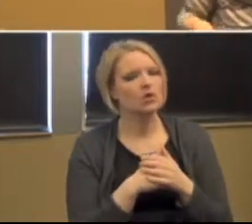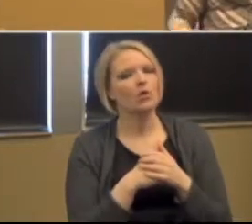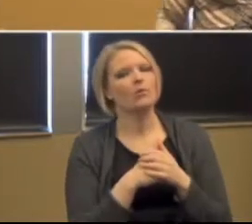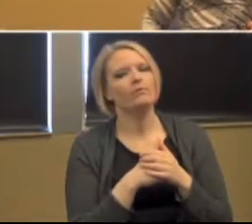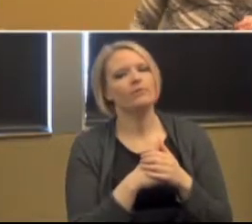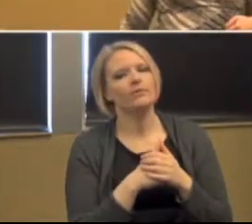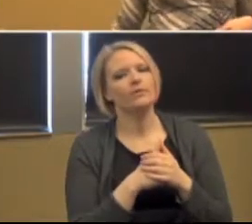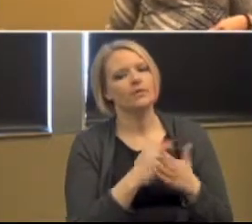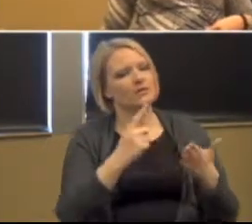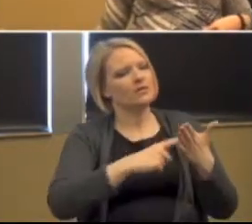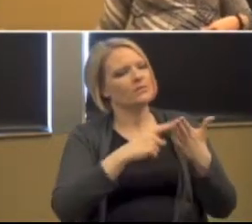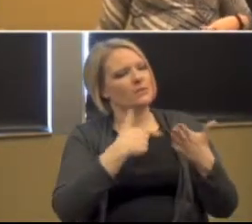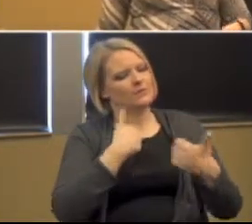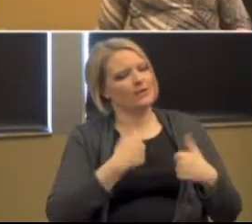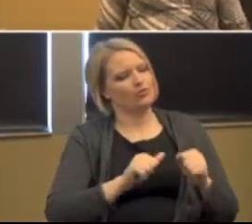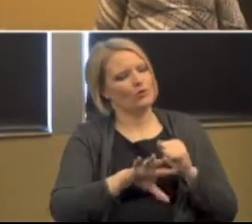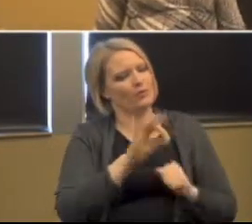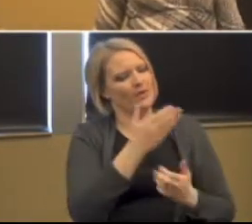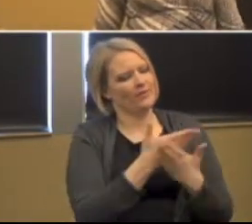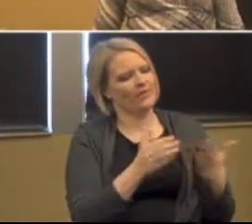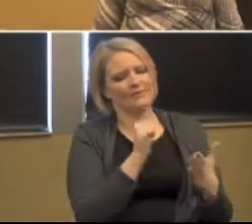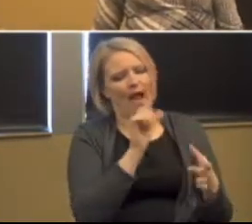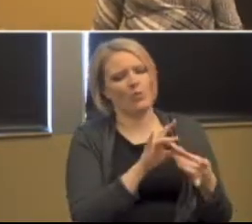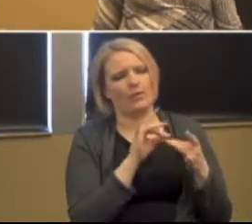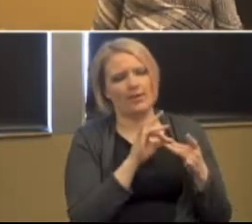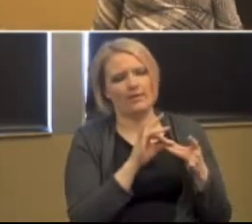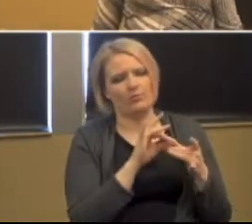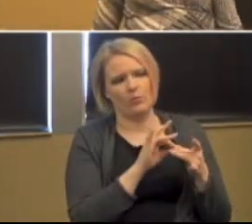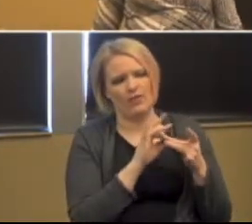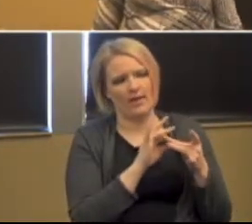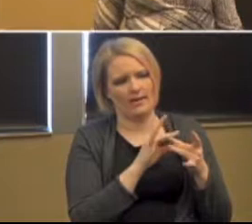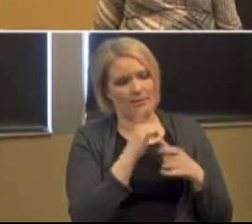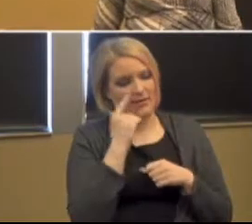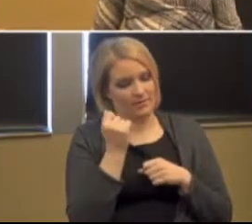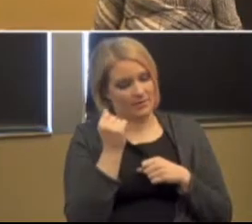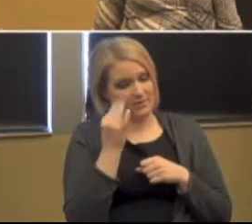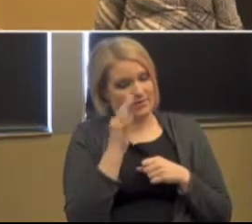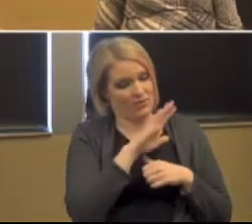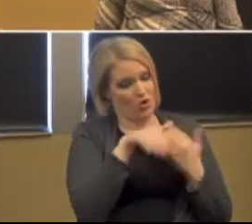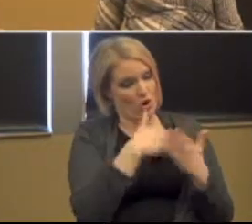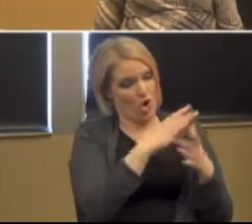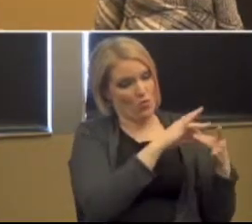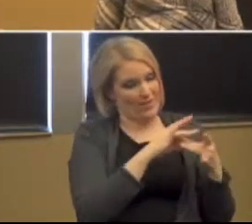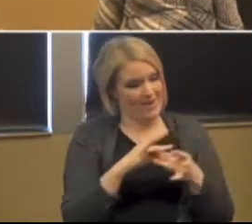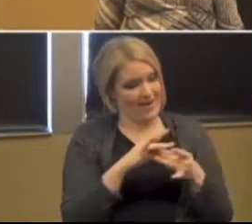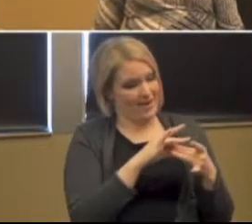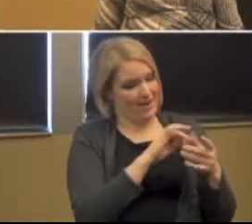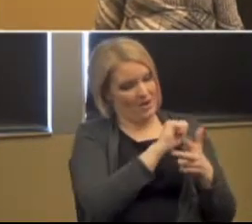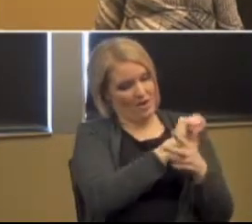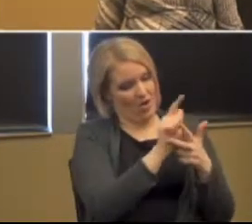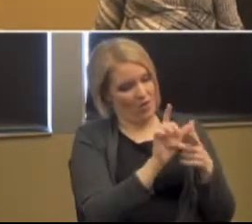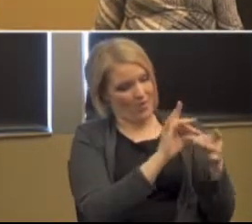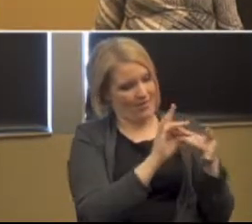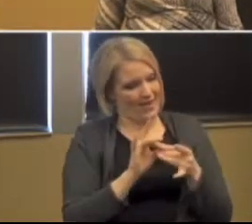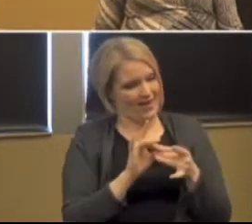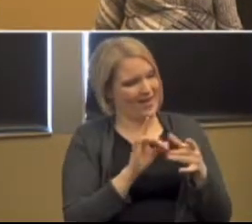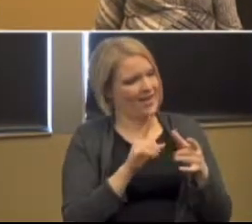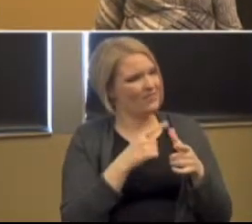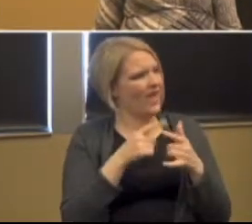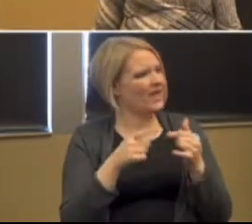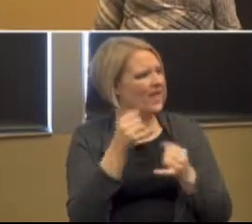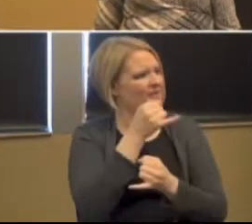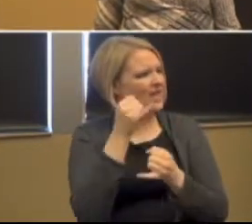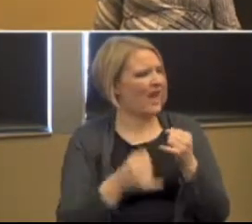sometimes specifically try to choose unrelated because if they're all related, by the 3rd task, my students were done with